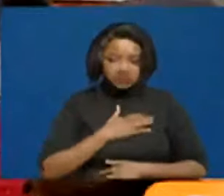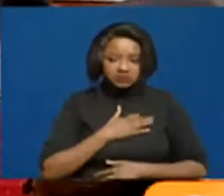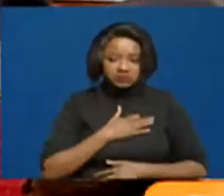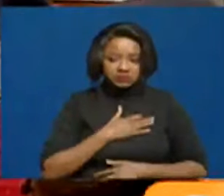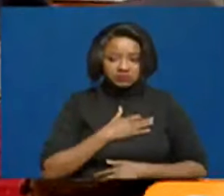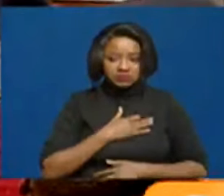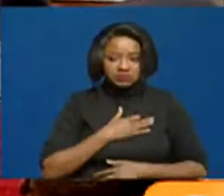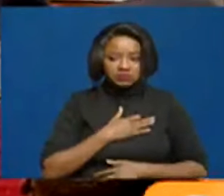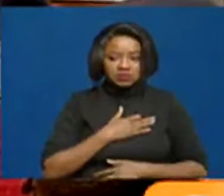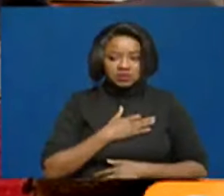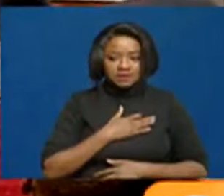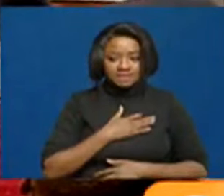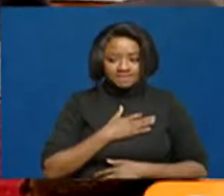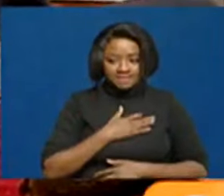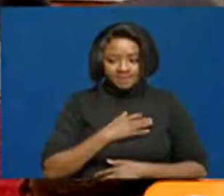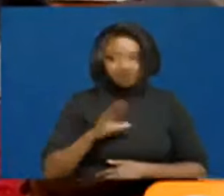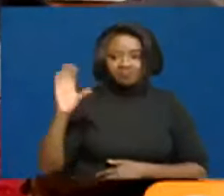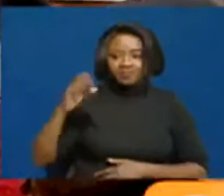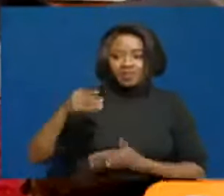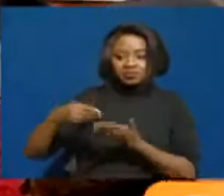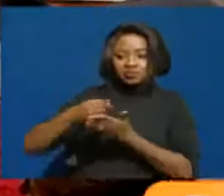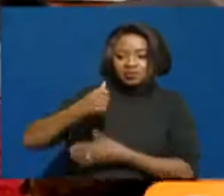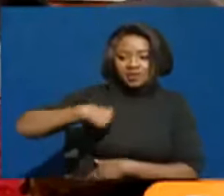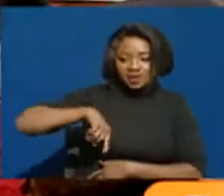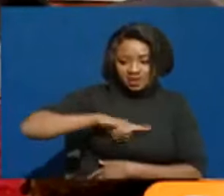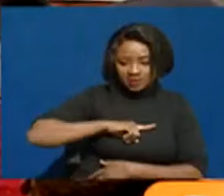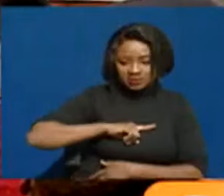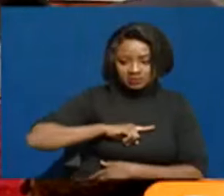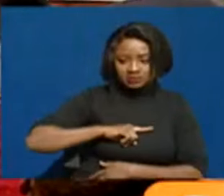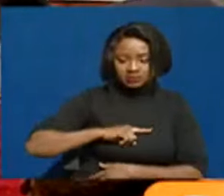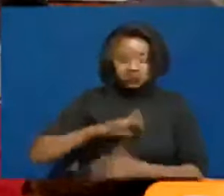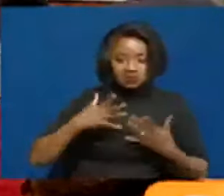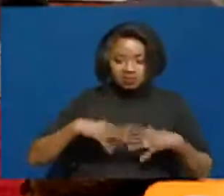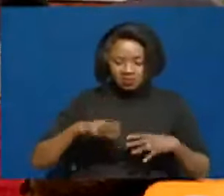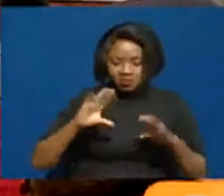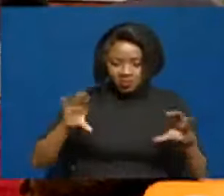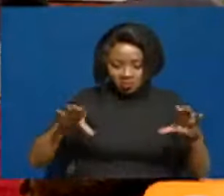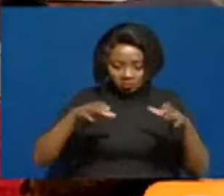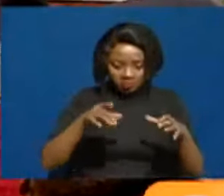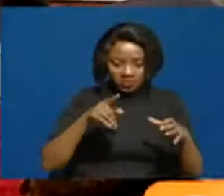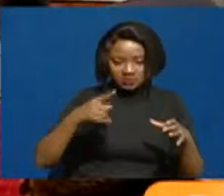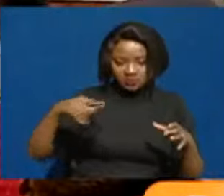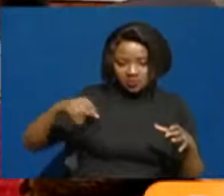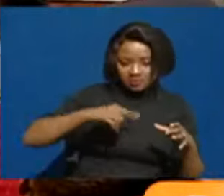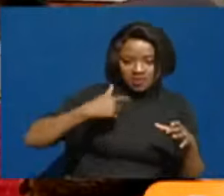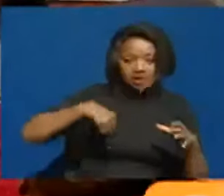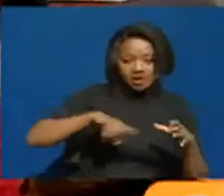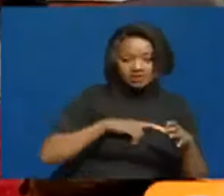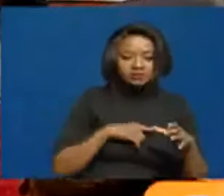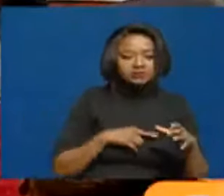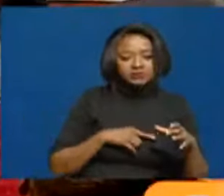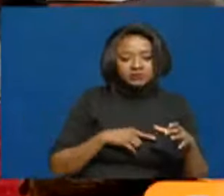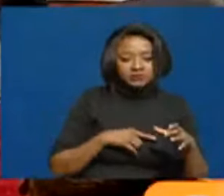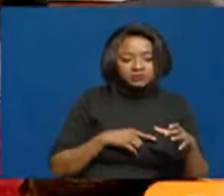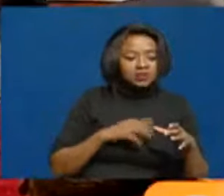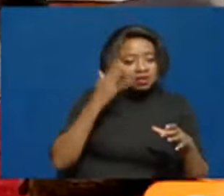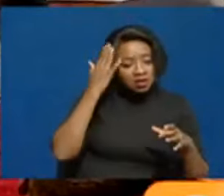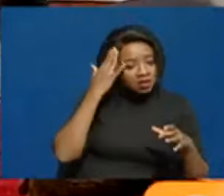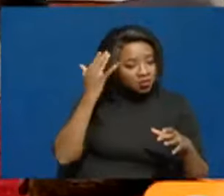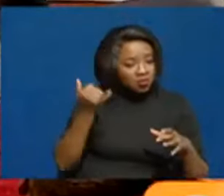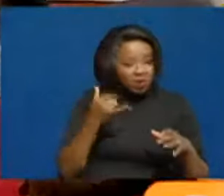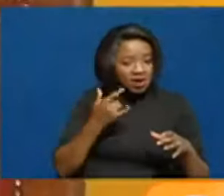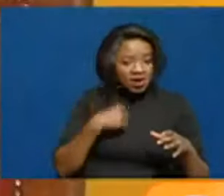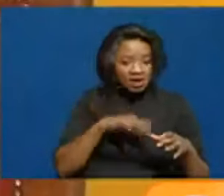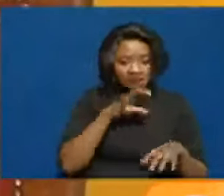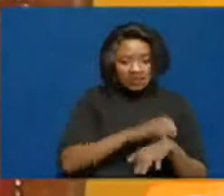they pay us, the clients pay us. Now the residents of the community are the ones who pay us, because we secured this